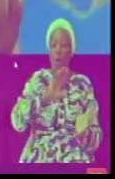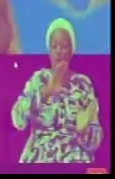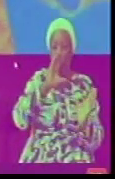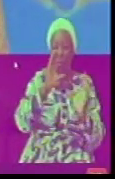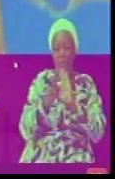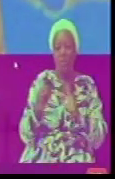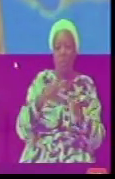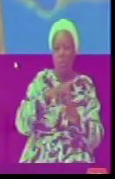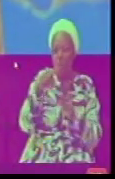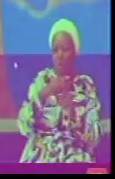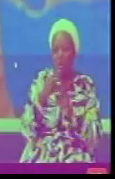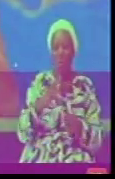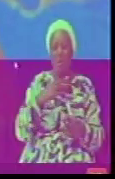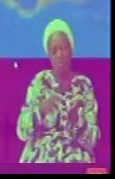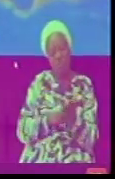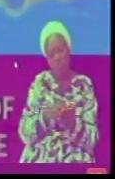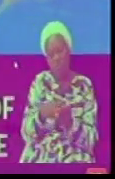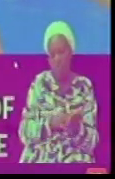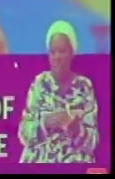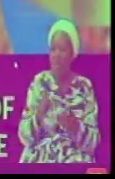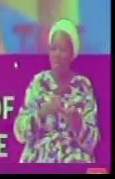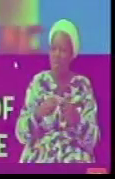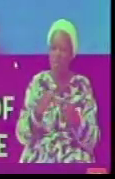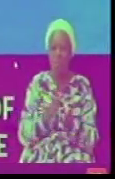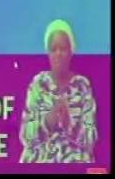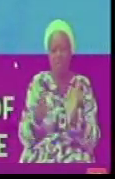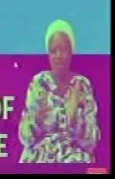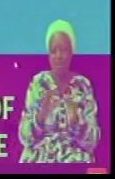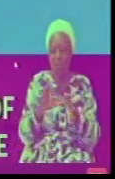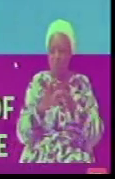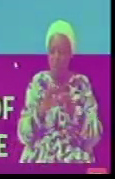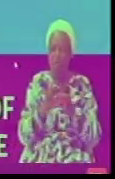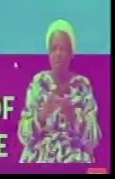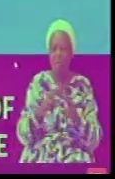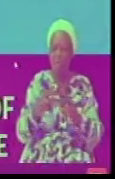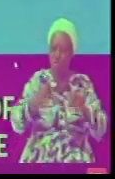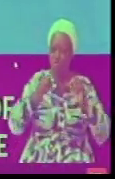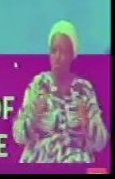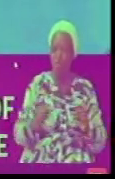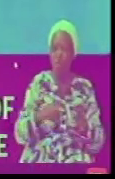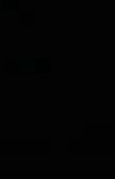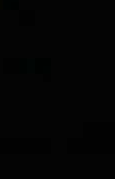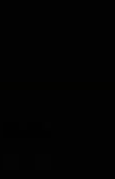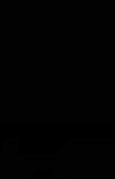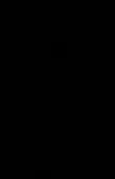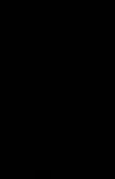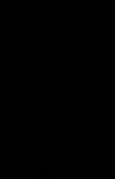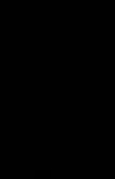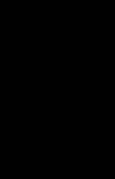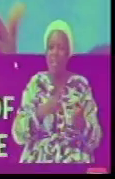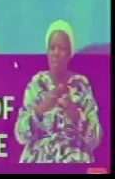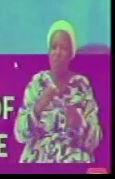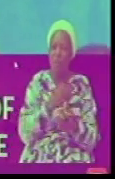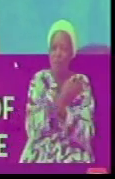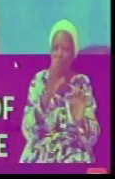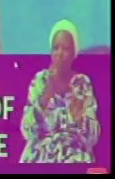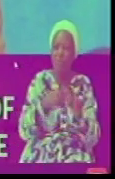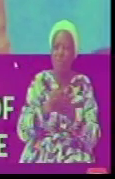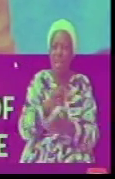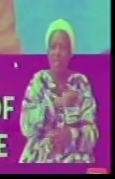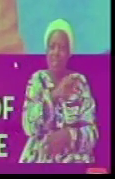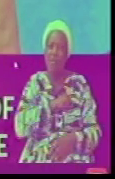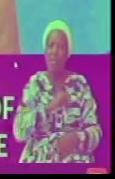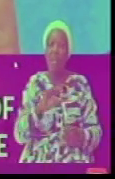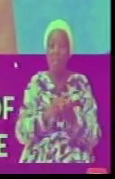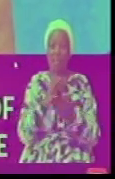now, conversion. When you're weak and you become strong, conversion. When you are guilty